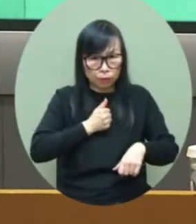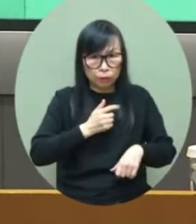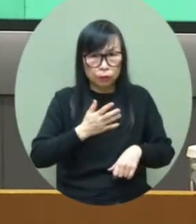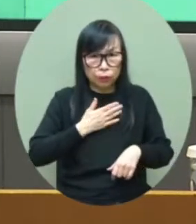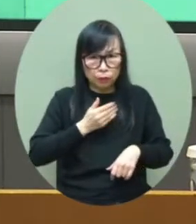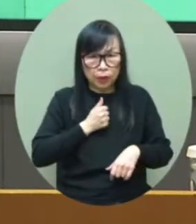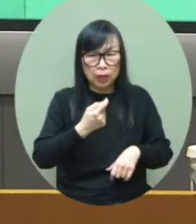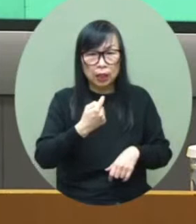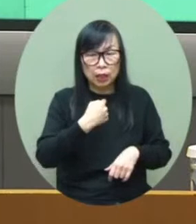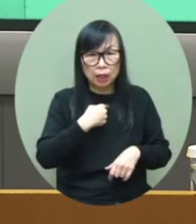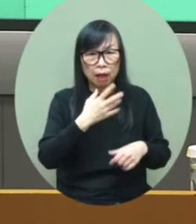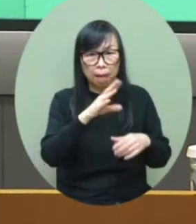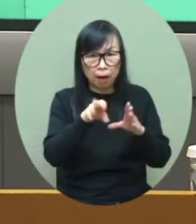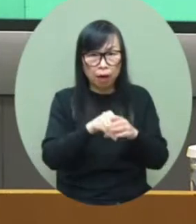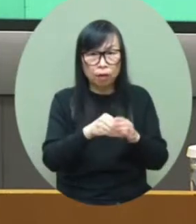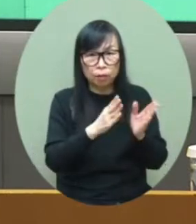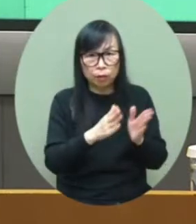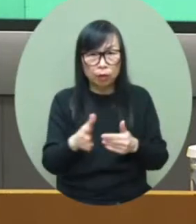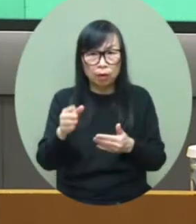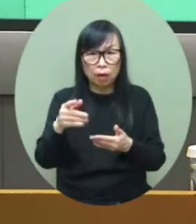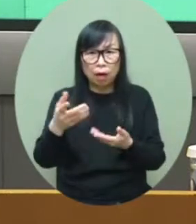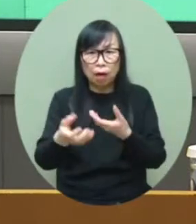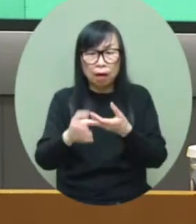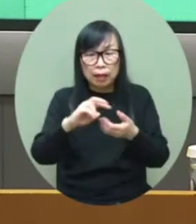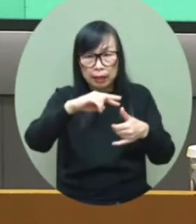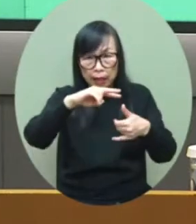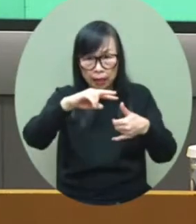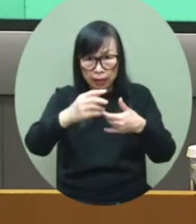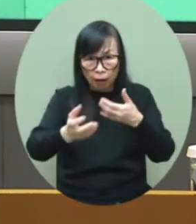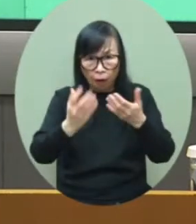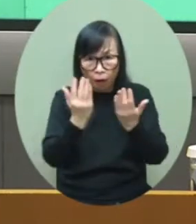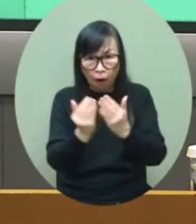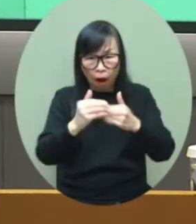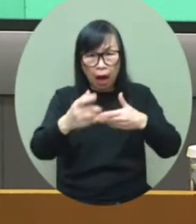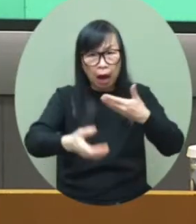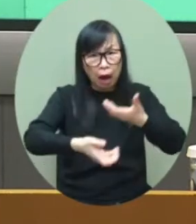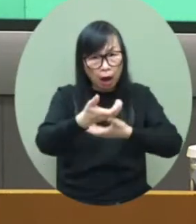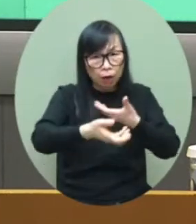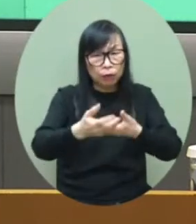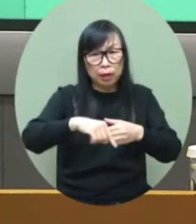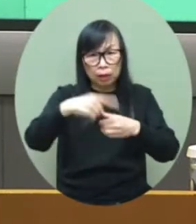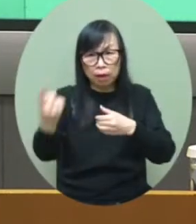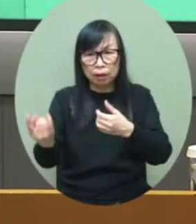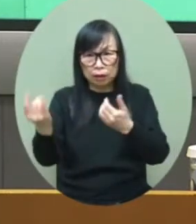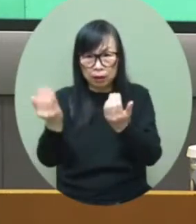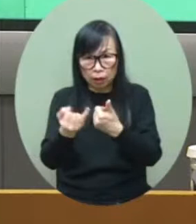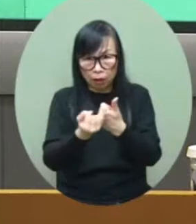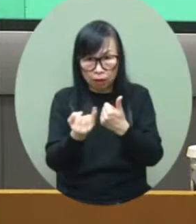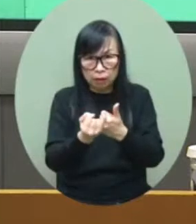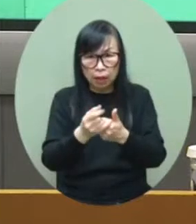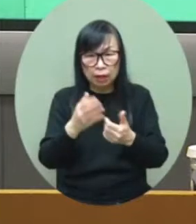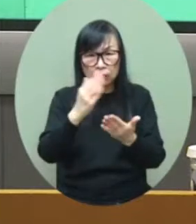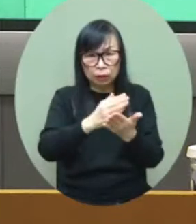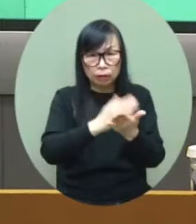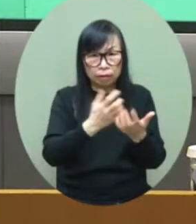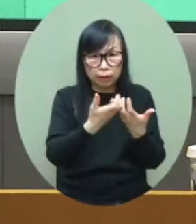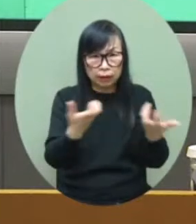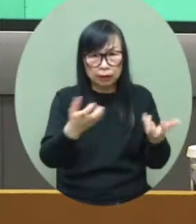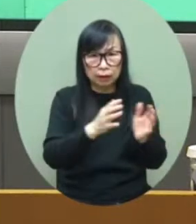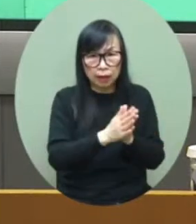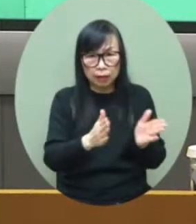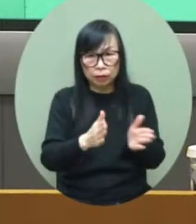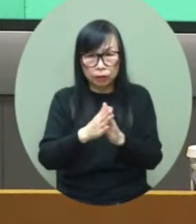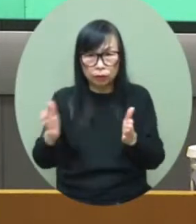the Education Bureau and also stakeholders consider that it is very important to make advanced preparation, including